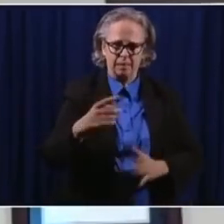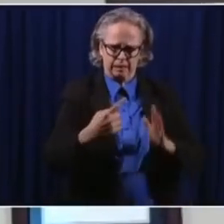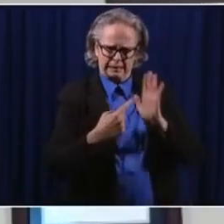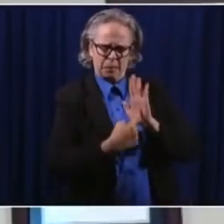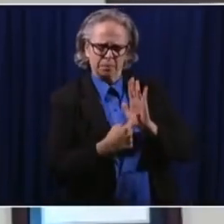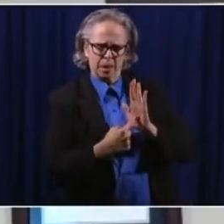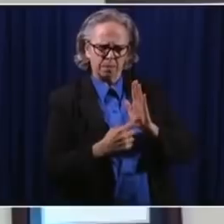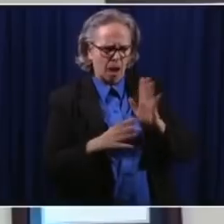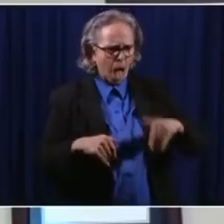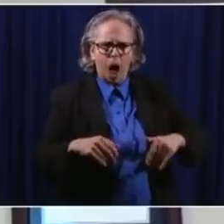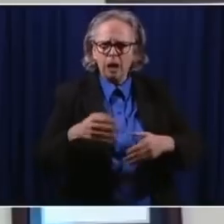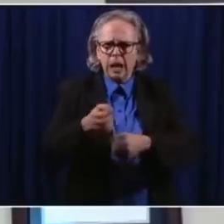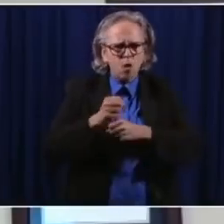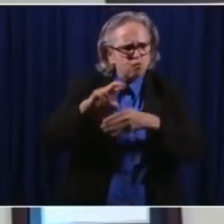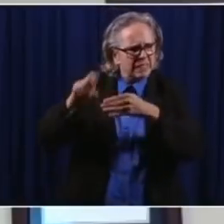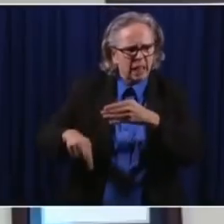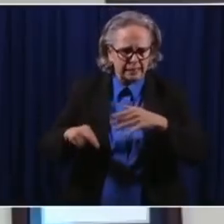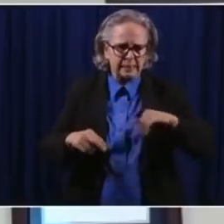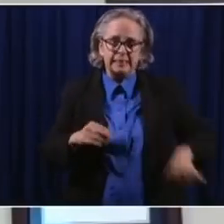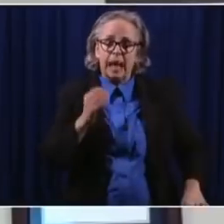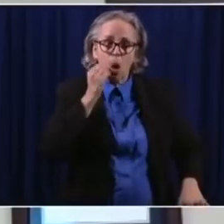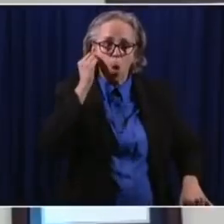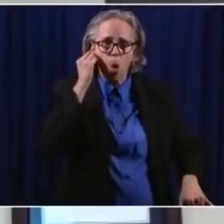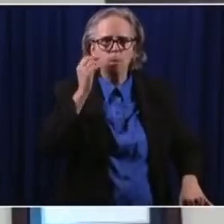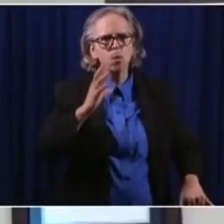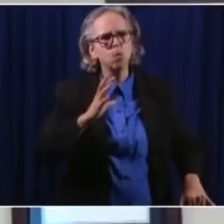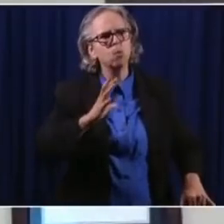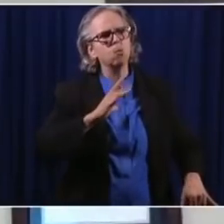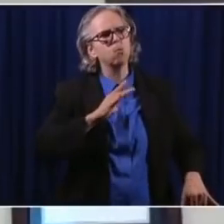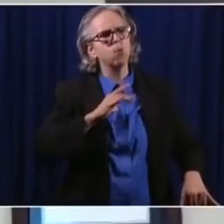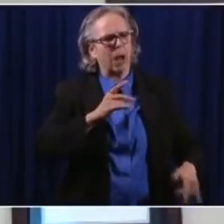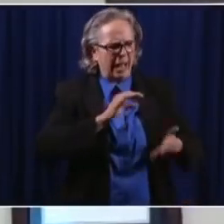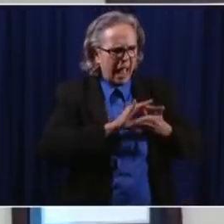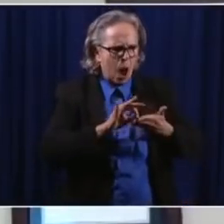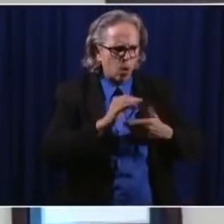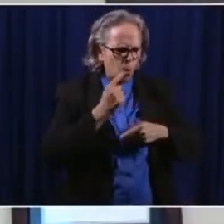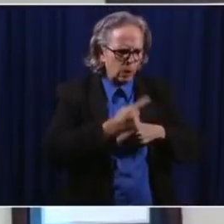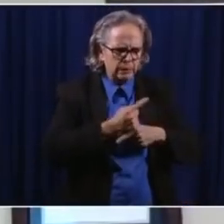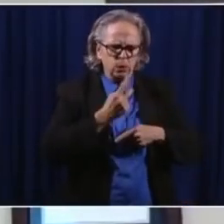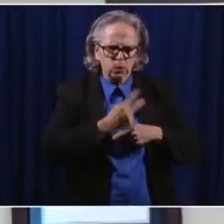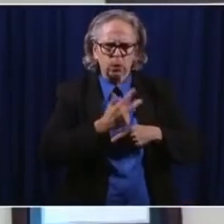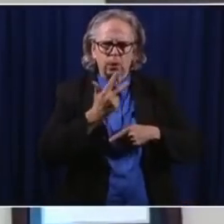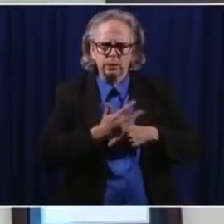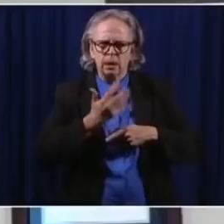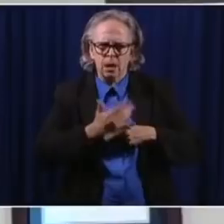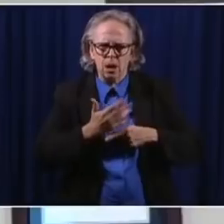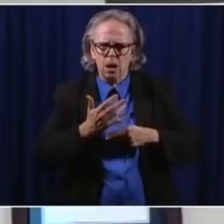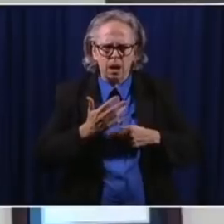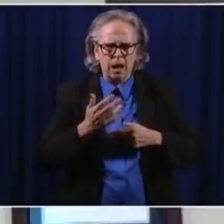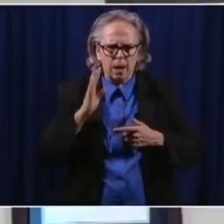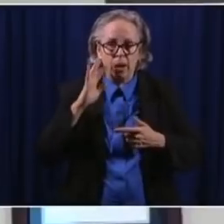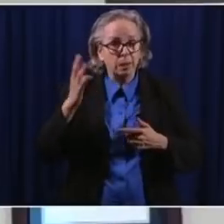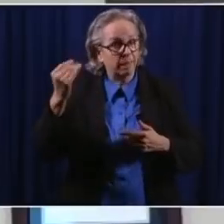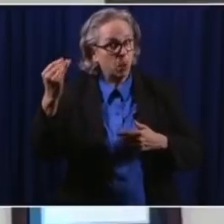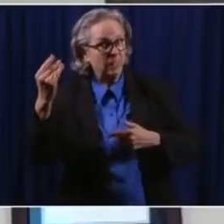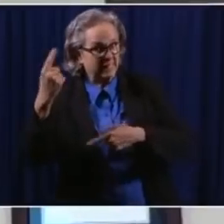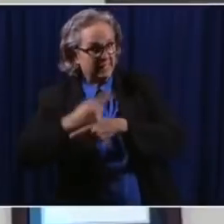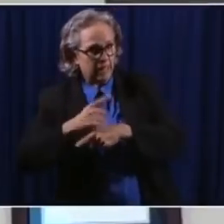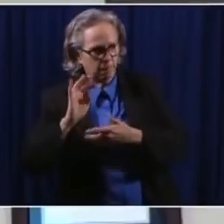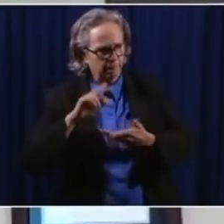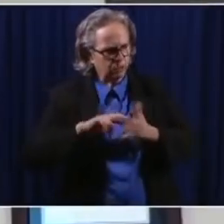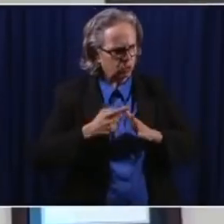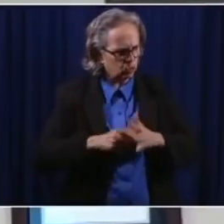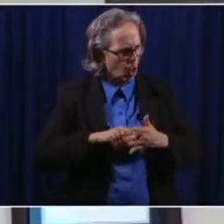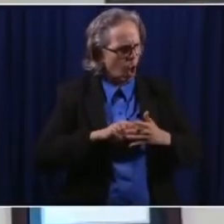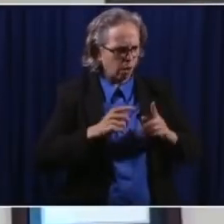public health will ask you to stay away from people. So you're just sort of getting a jump start on that. And you're also keeping that list of